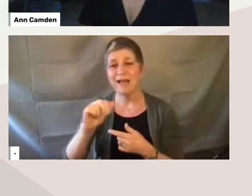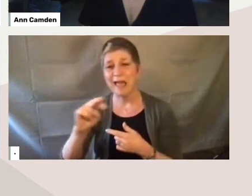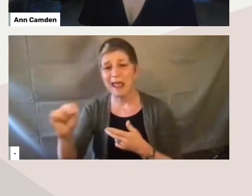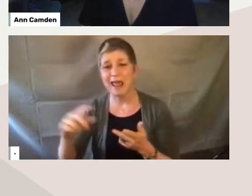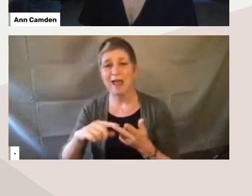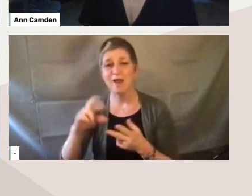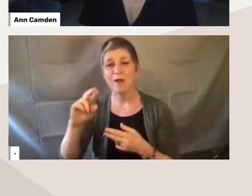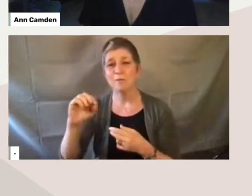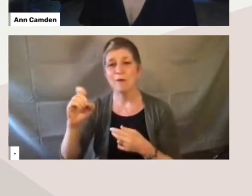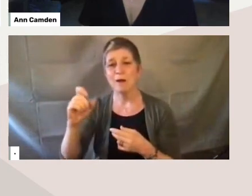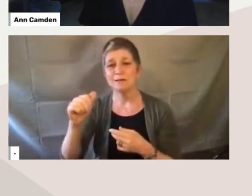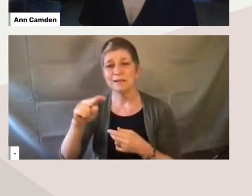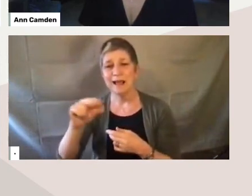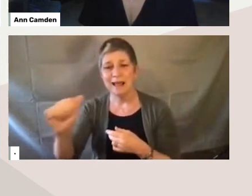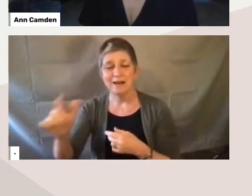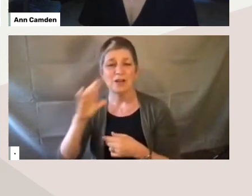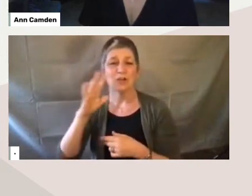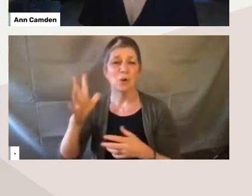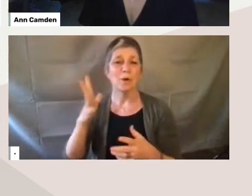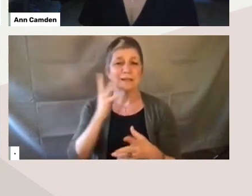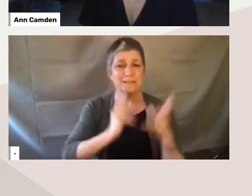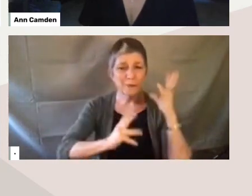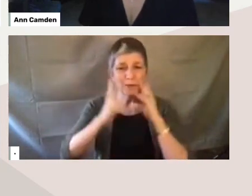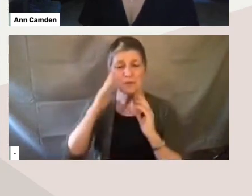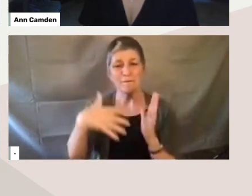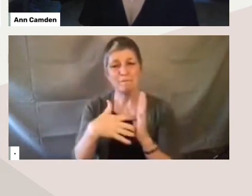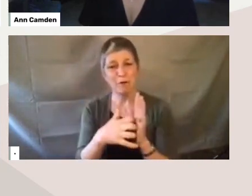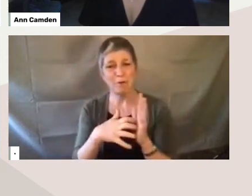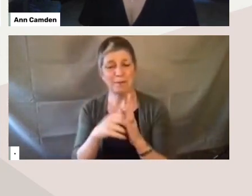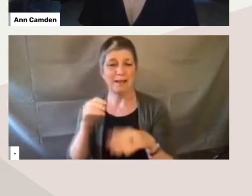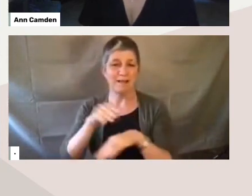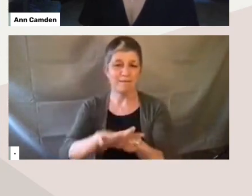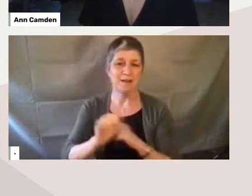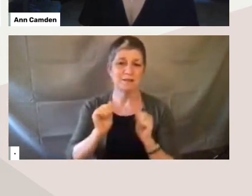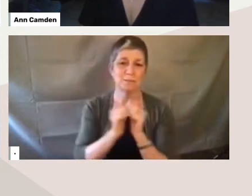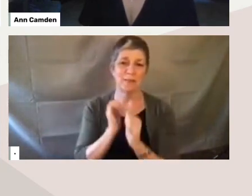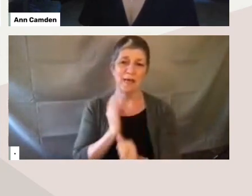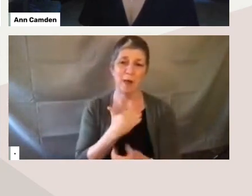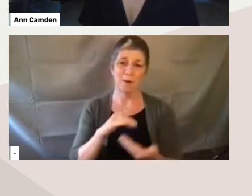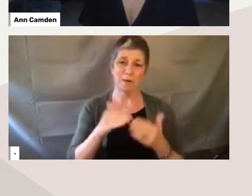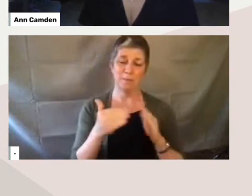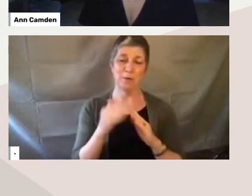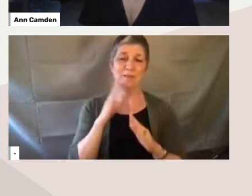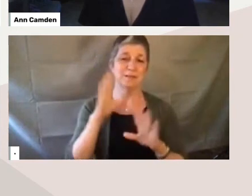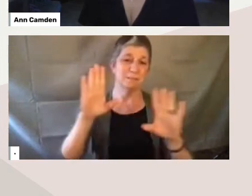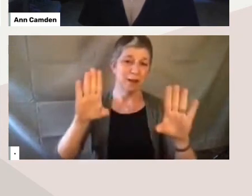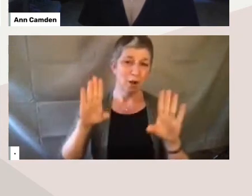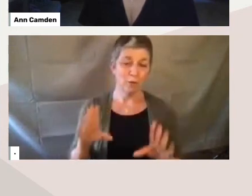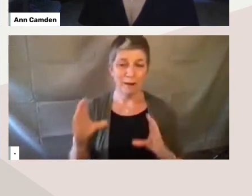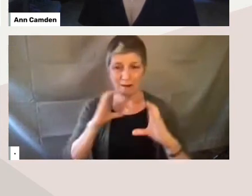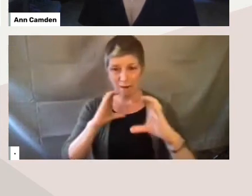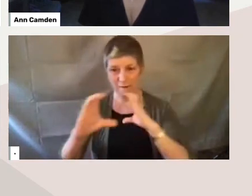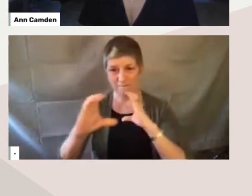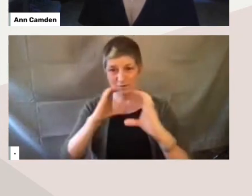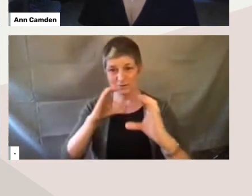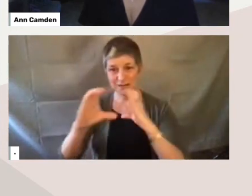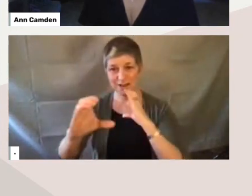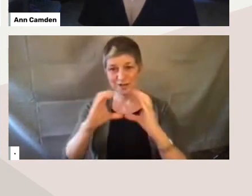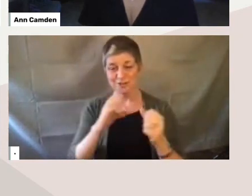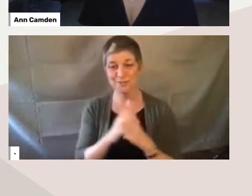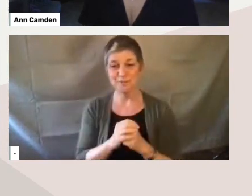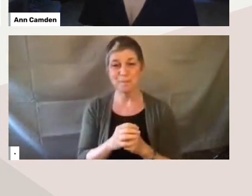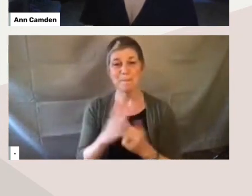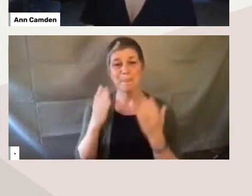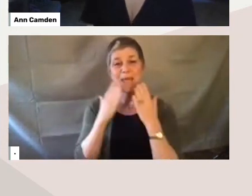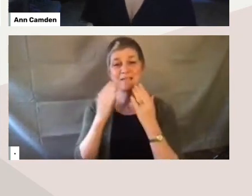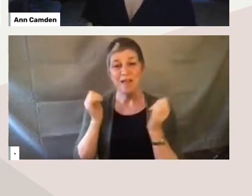your experiences and your vulnerability and your advice with our community. This has been a great conversation.